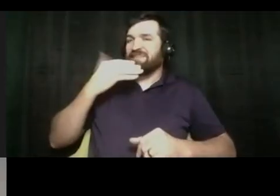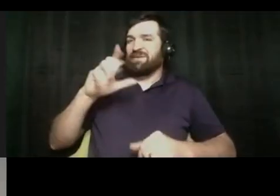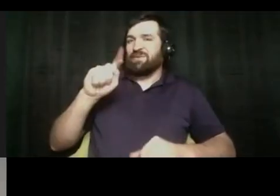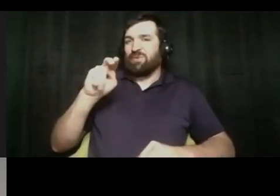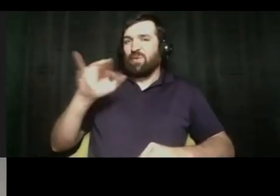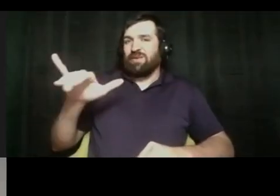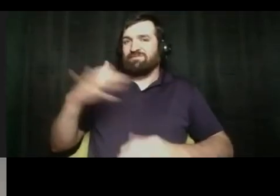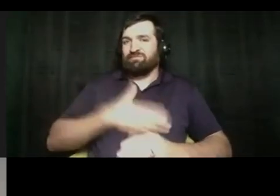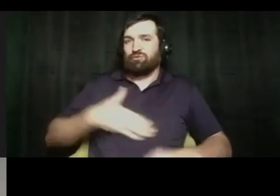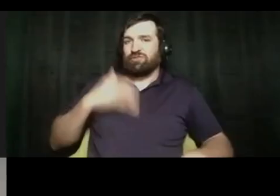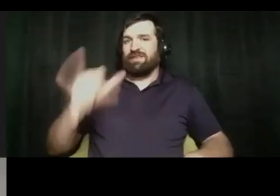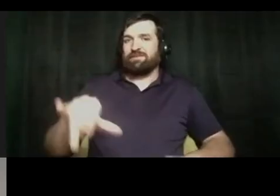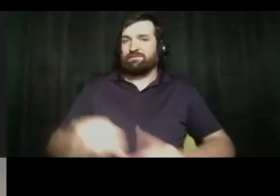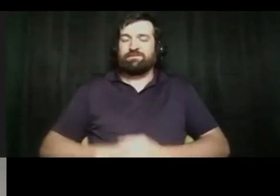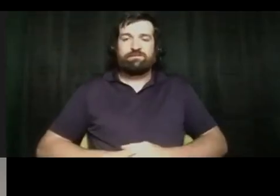that.